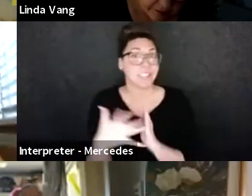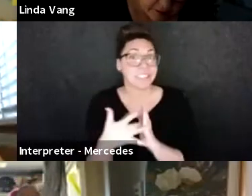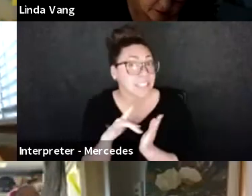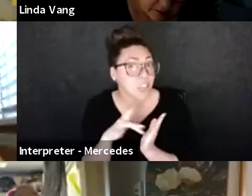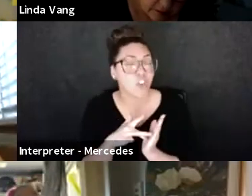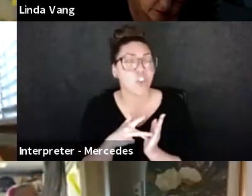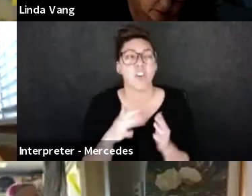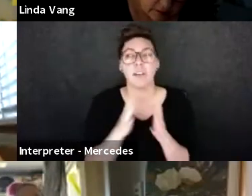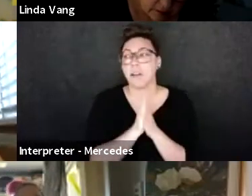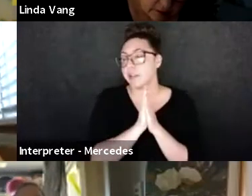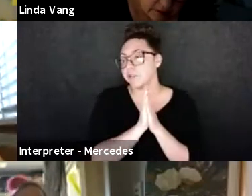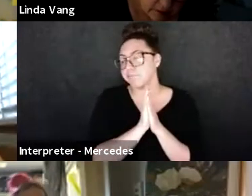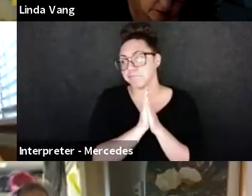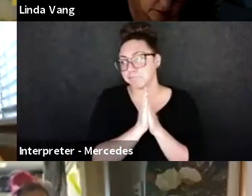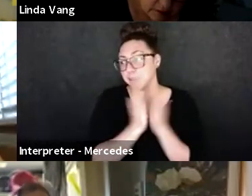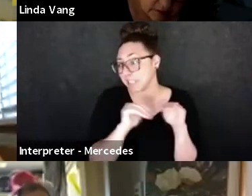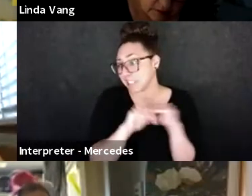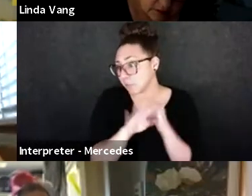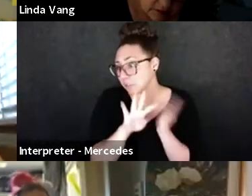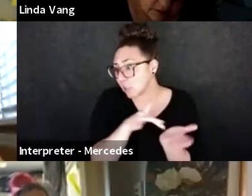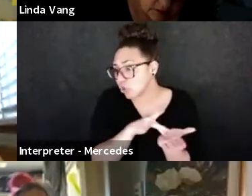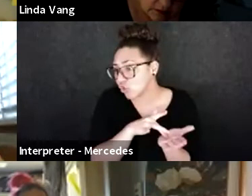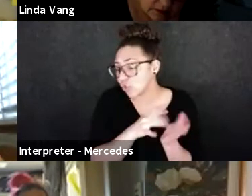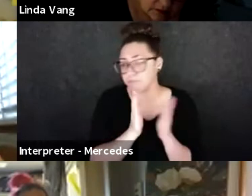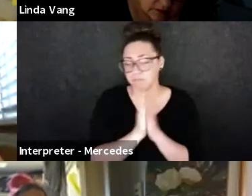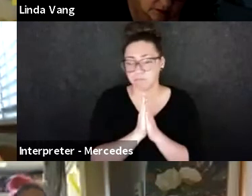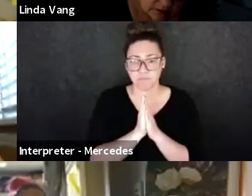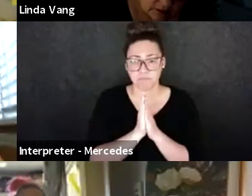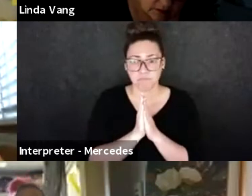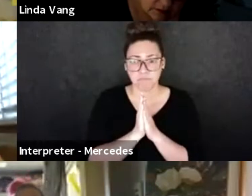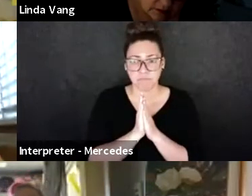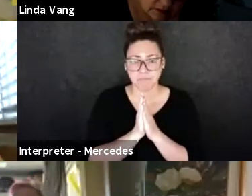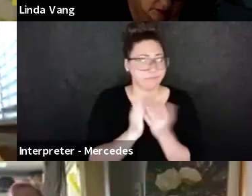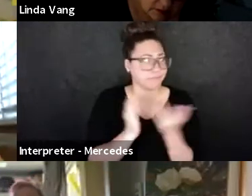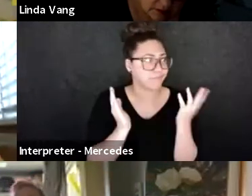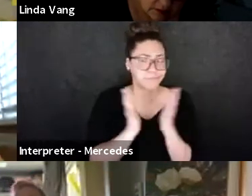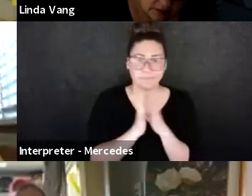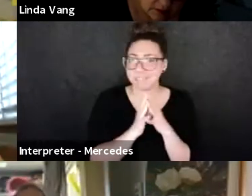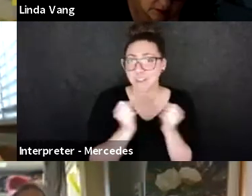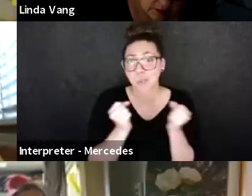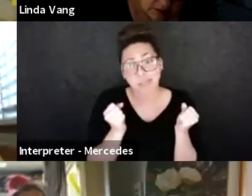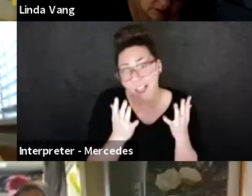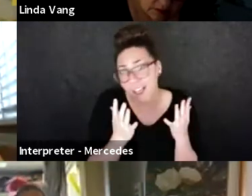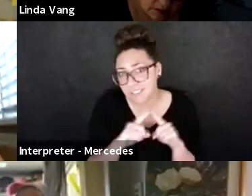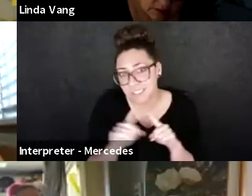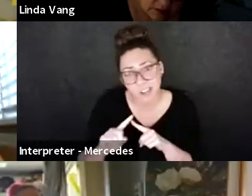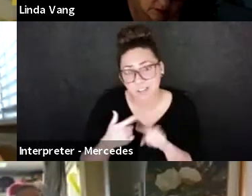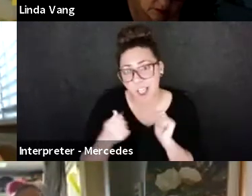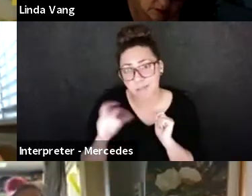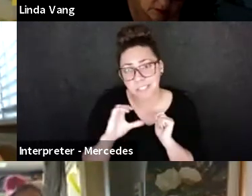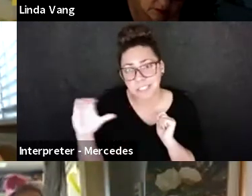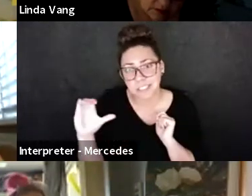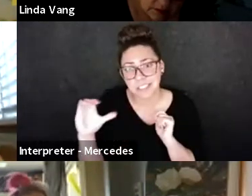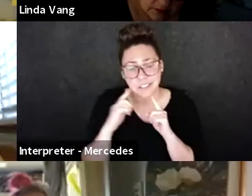There's also Accessibility Center. Boy, there's a lot of them. But yeah,